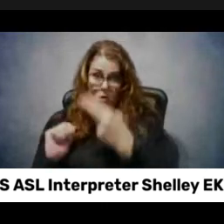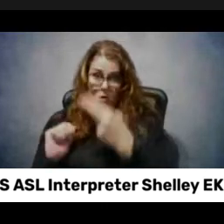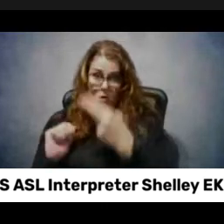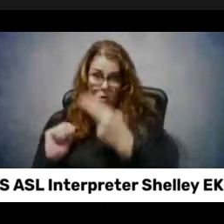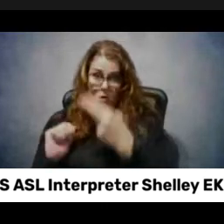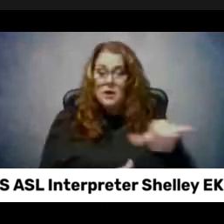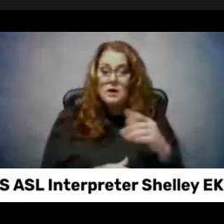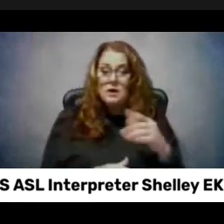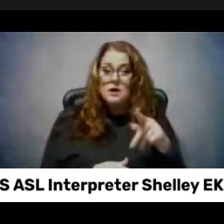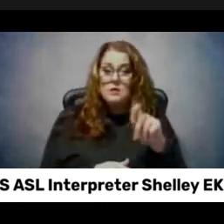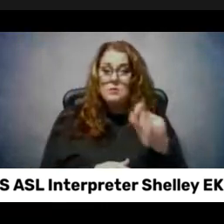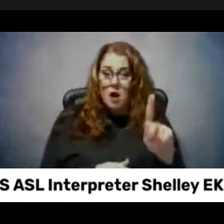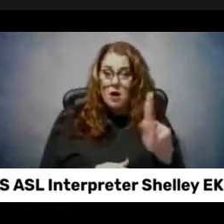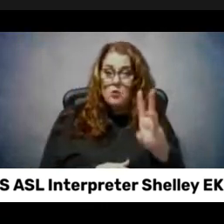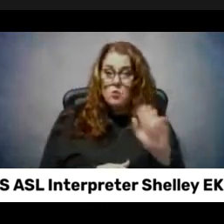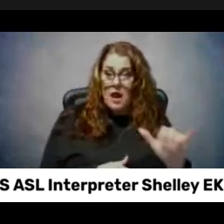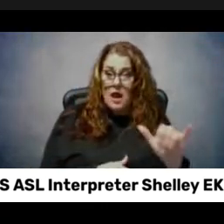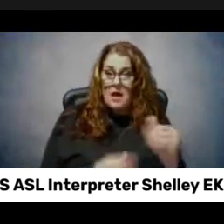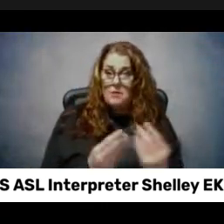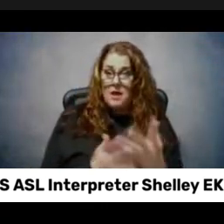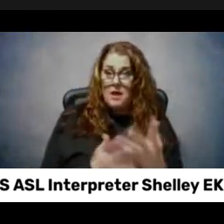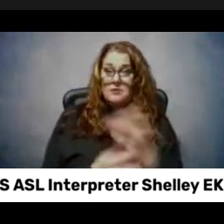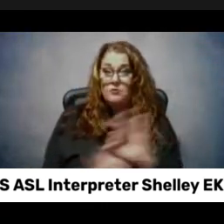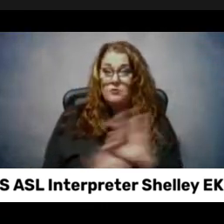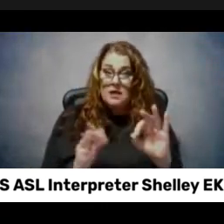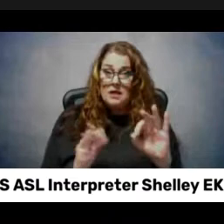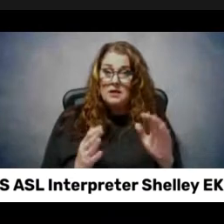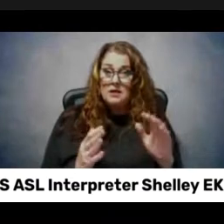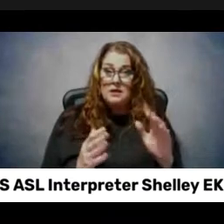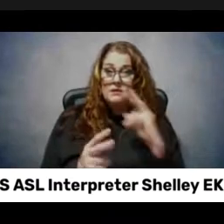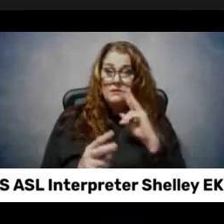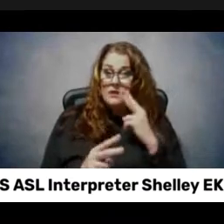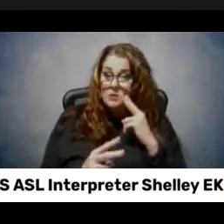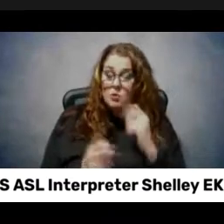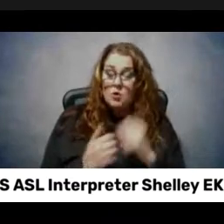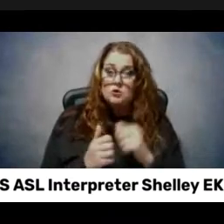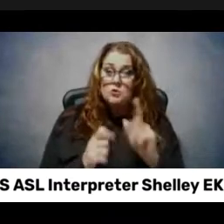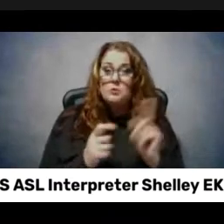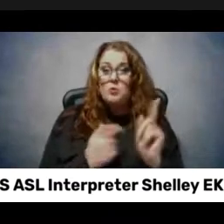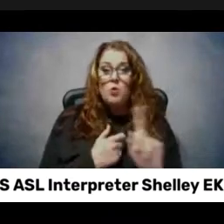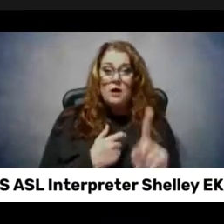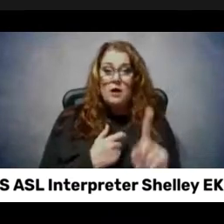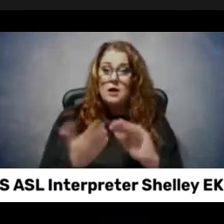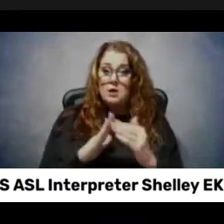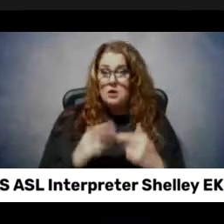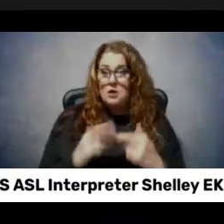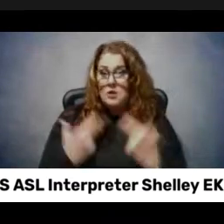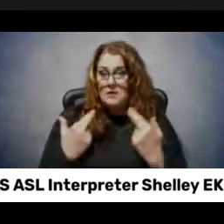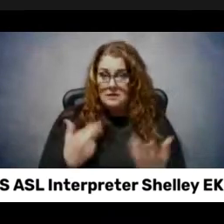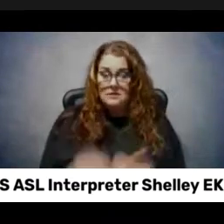beds, which provide free vegetables to passersby and community residents.